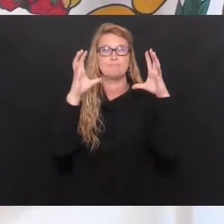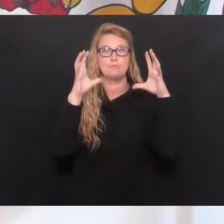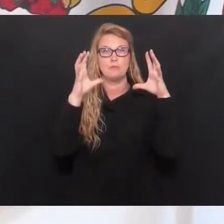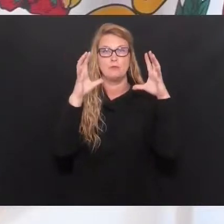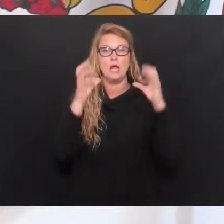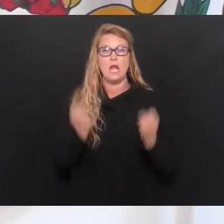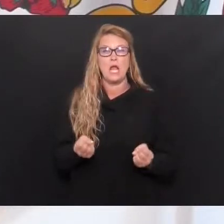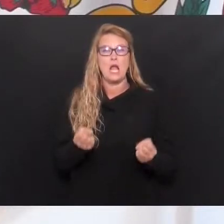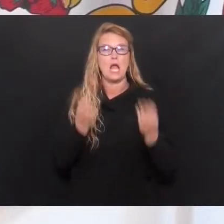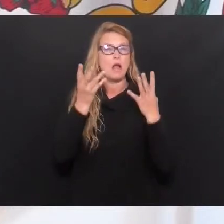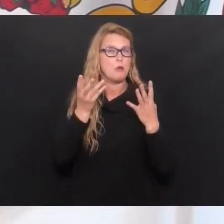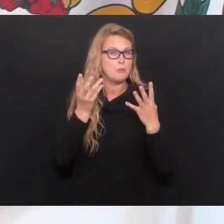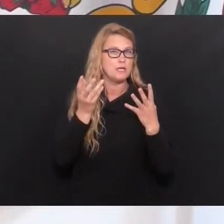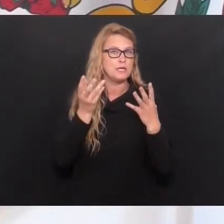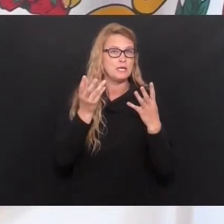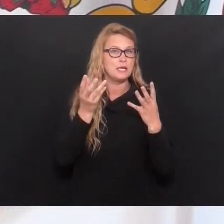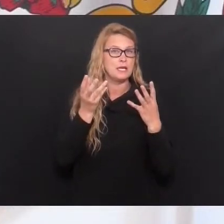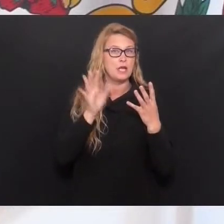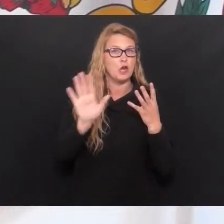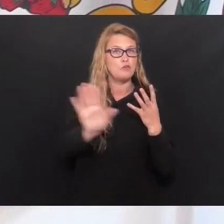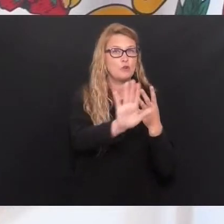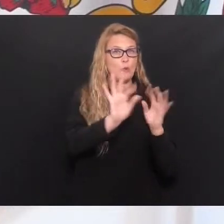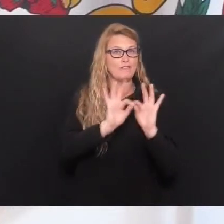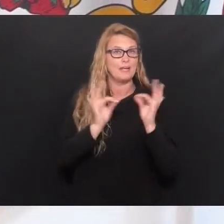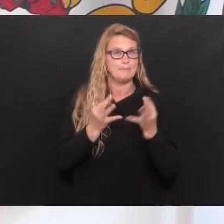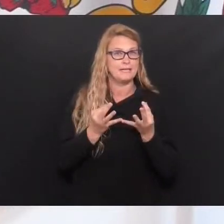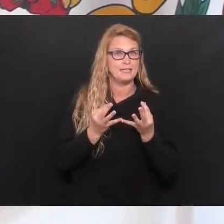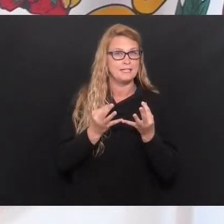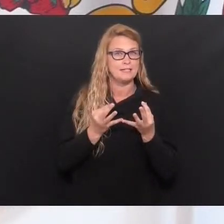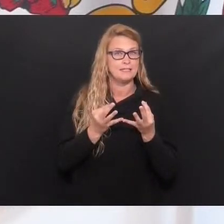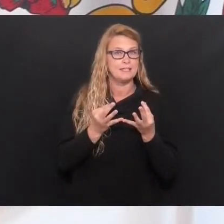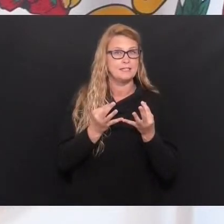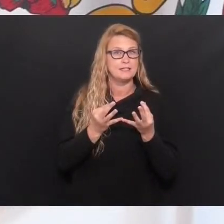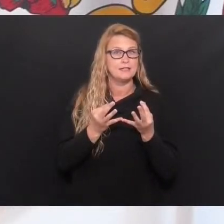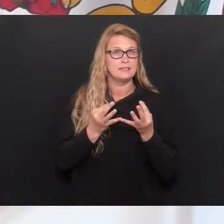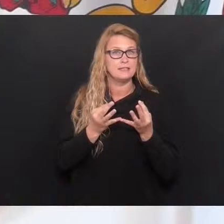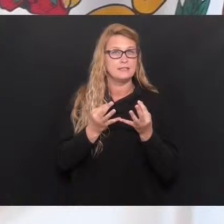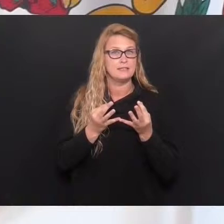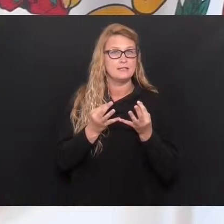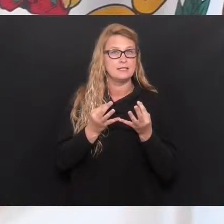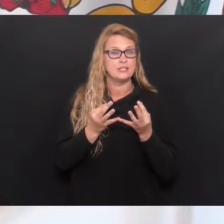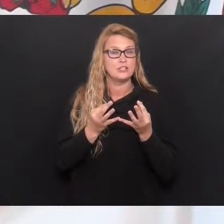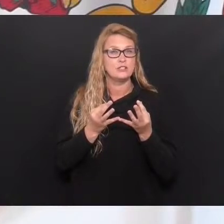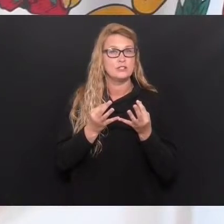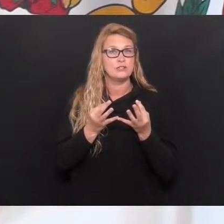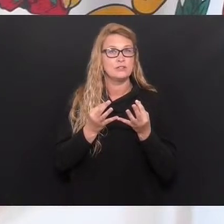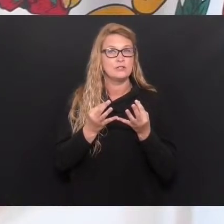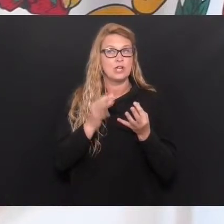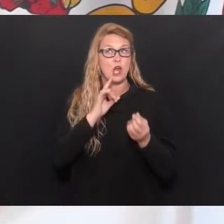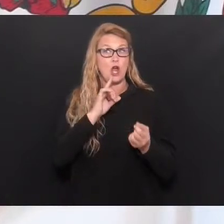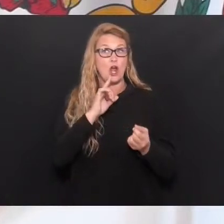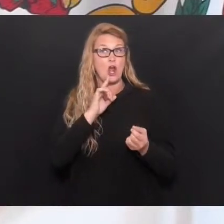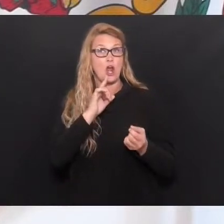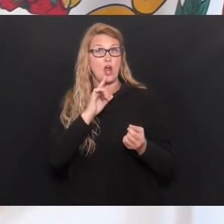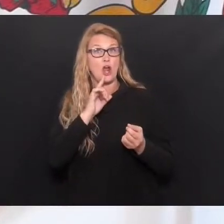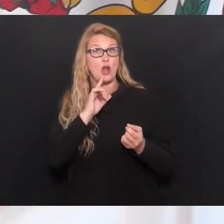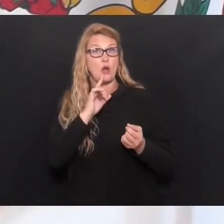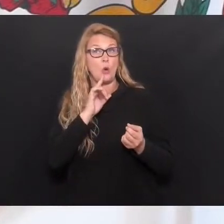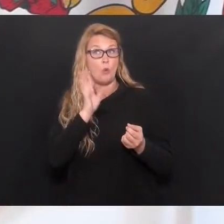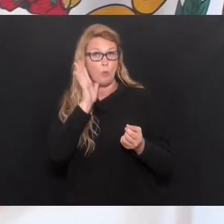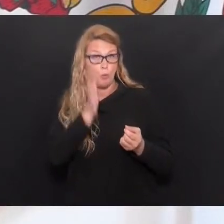How many of your family or your loved ones are going to have to